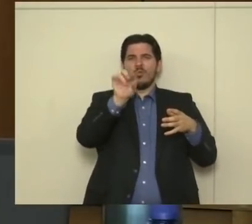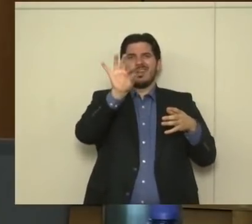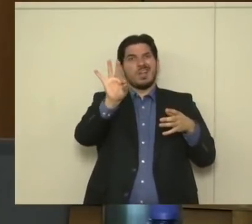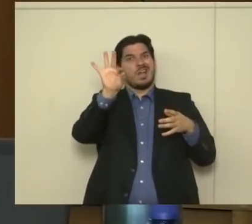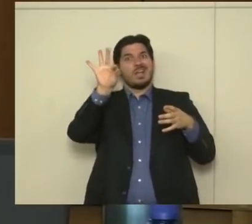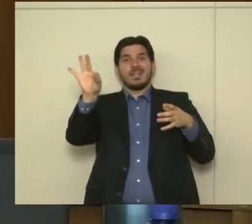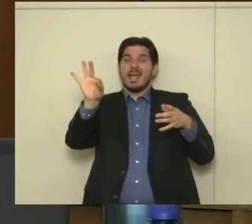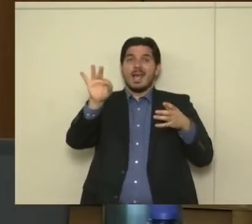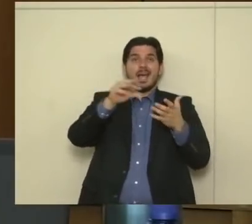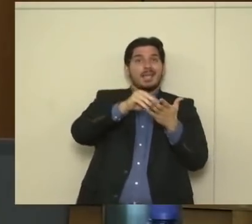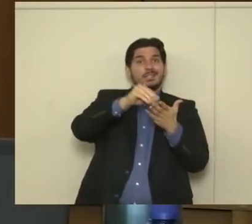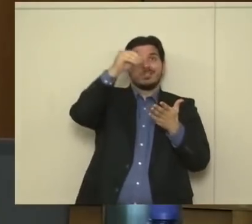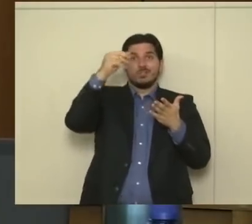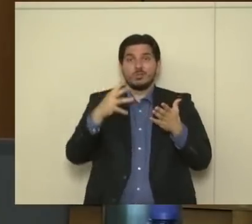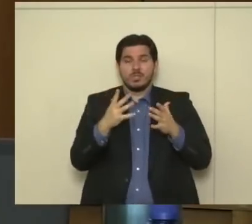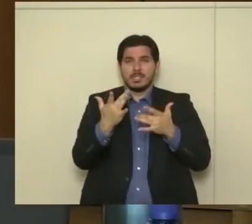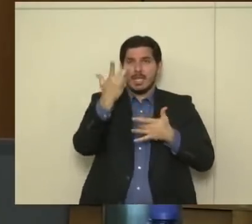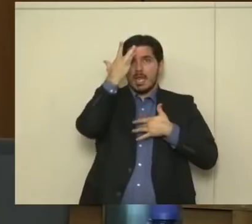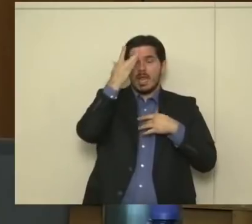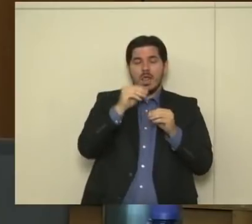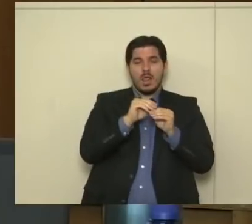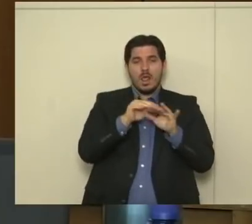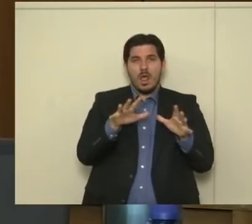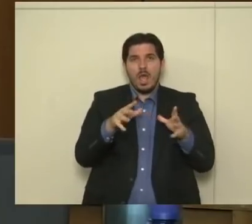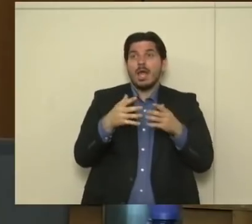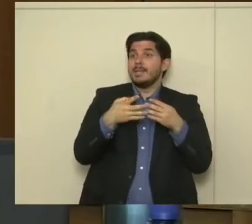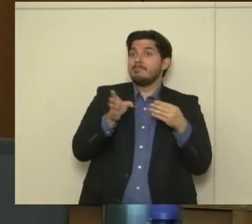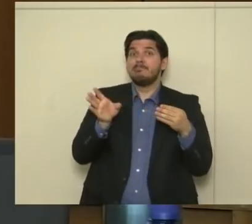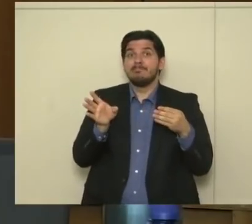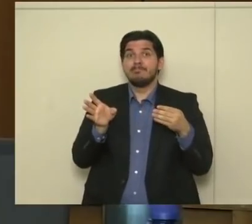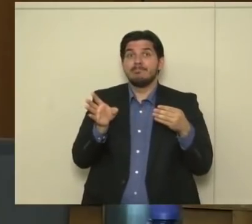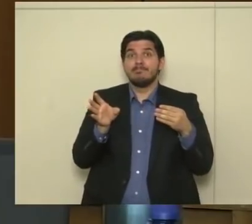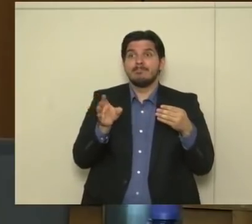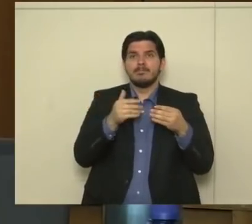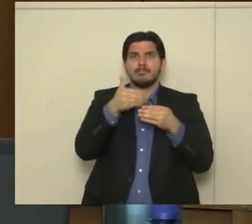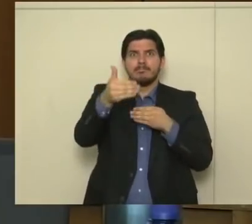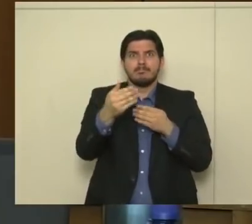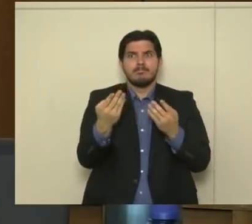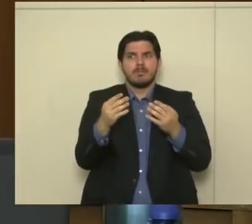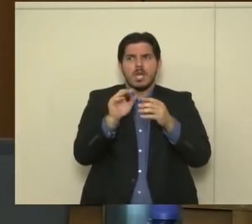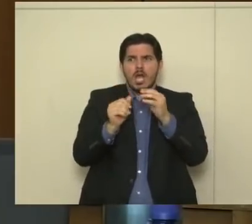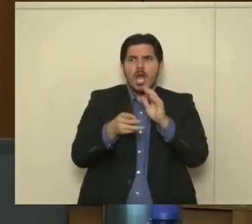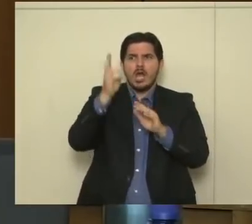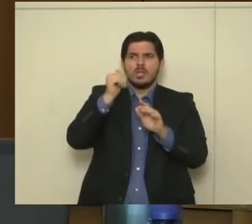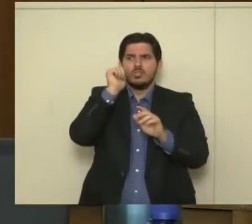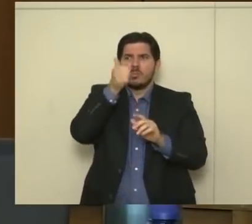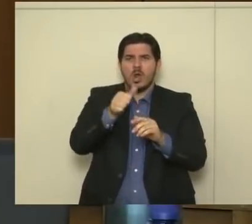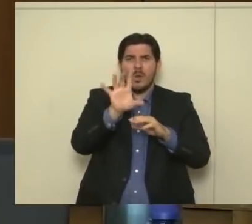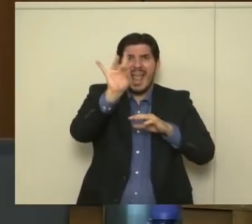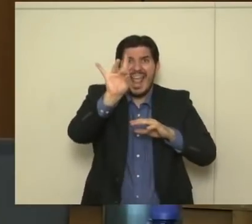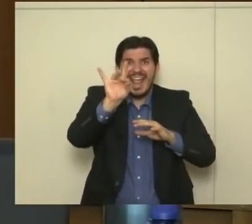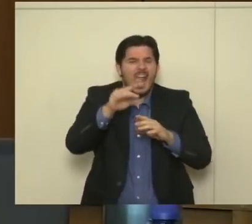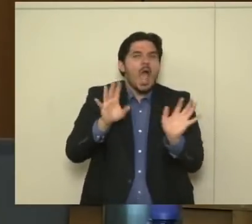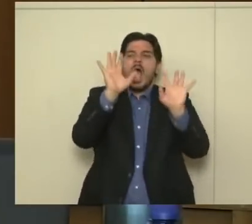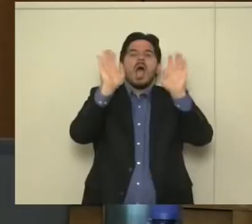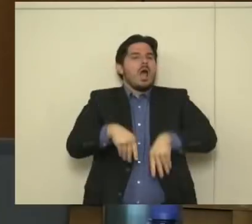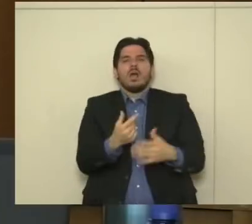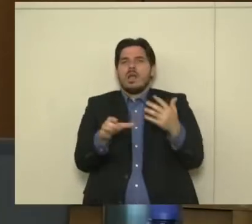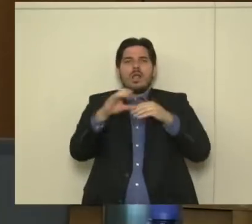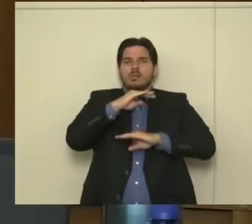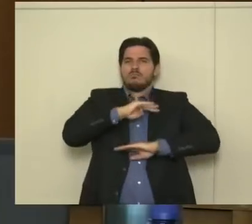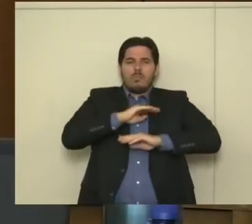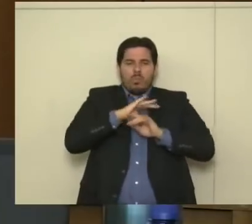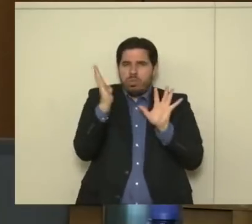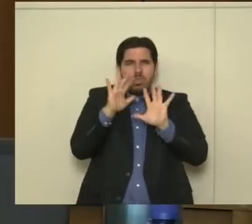and they're closing, opening. Schools can't operate effectively that way, so that's why we have the longer time period to look